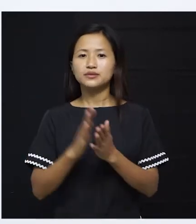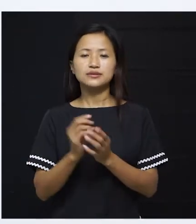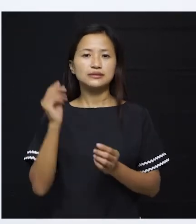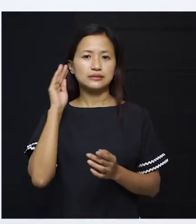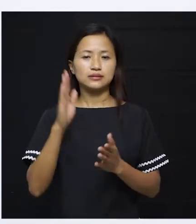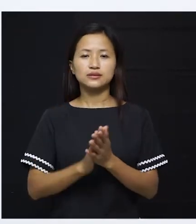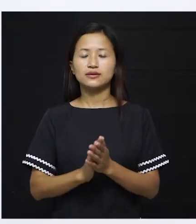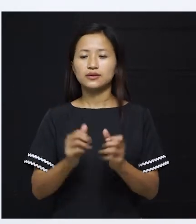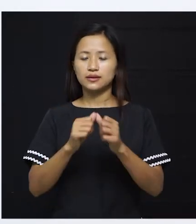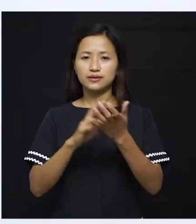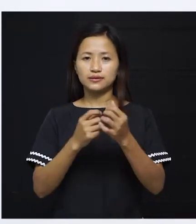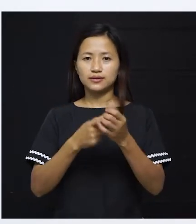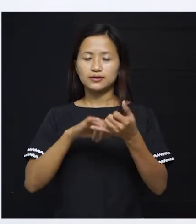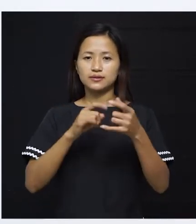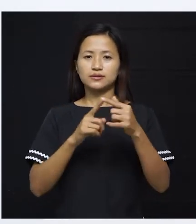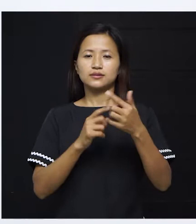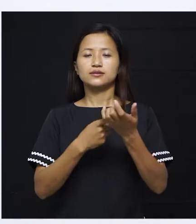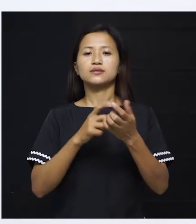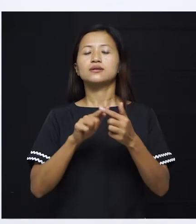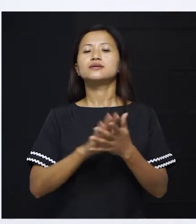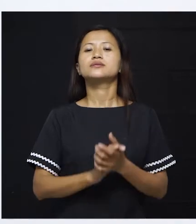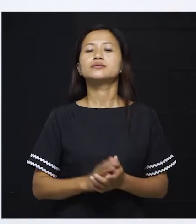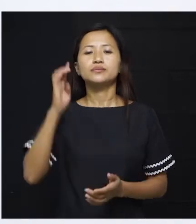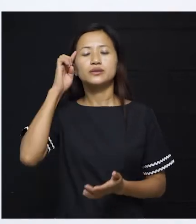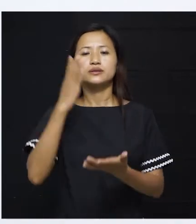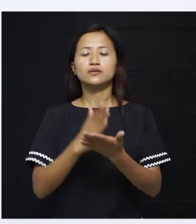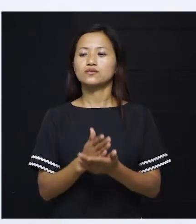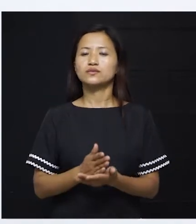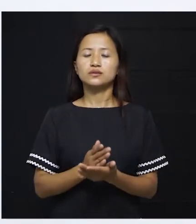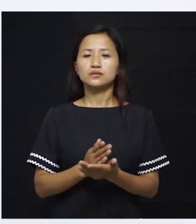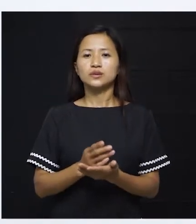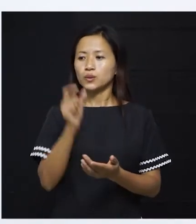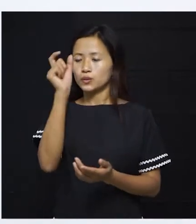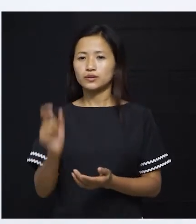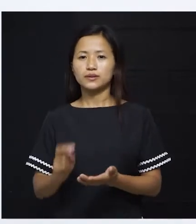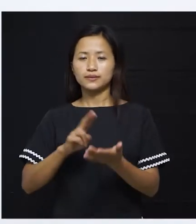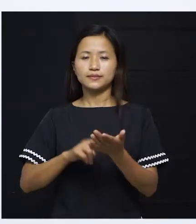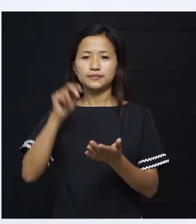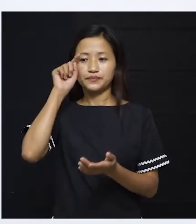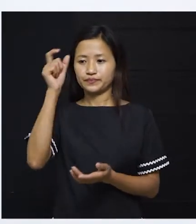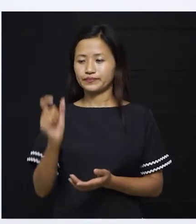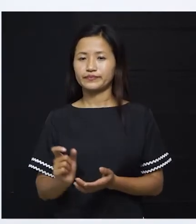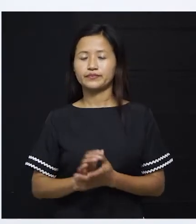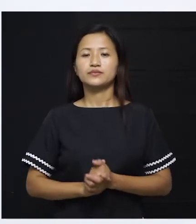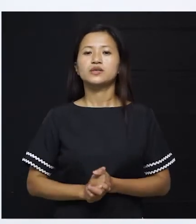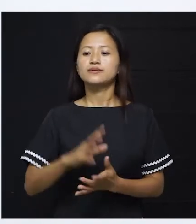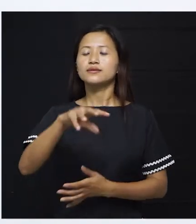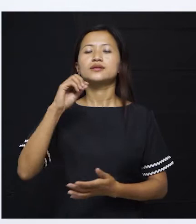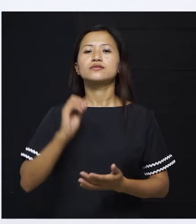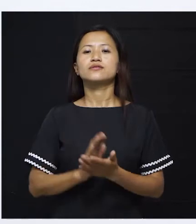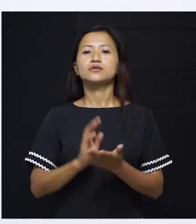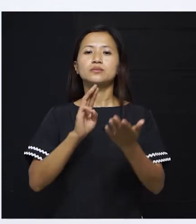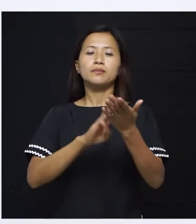our ancestors had pierced ears, it is believed that this word Naga was taken from